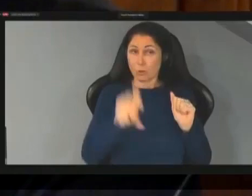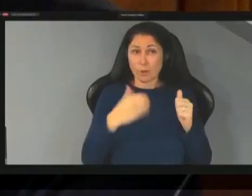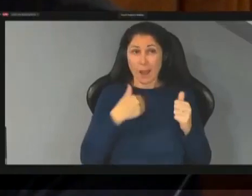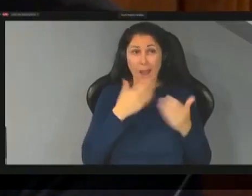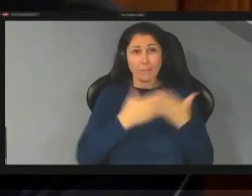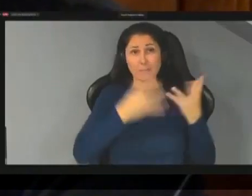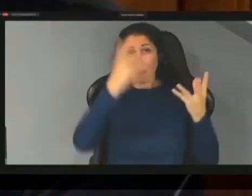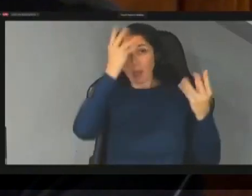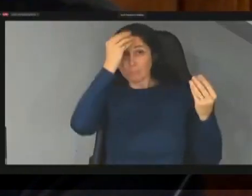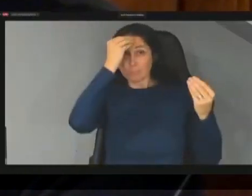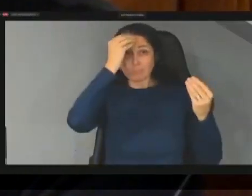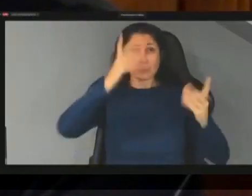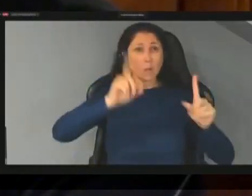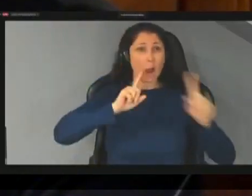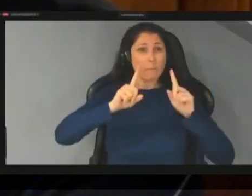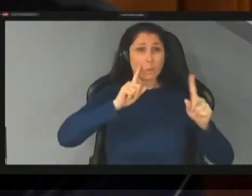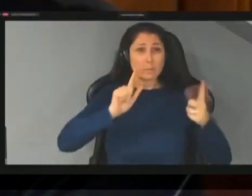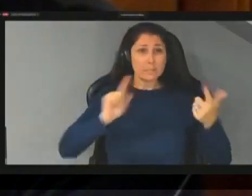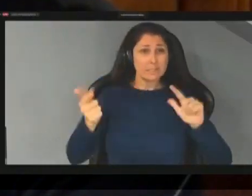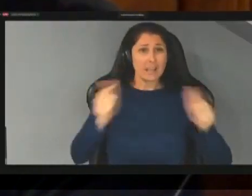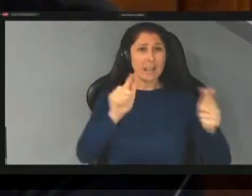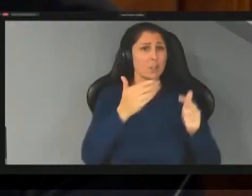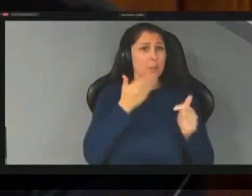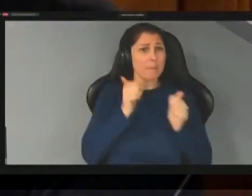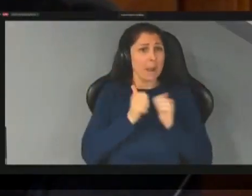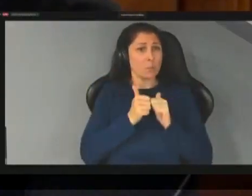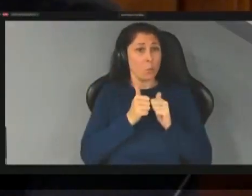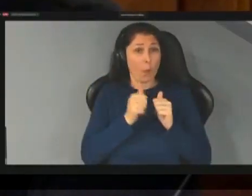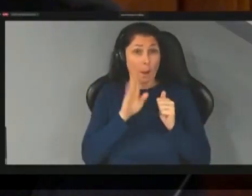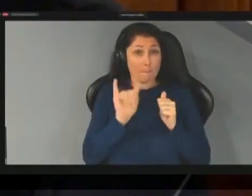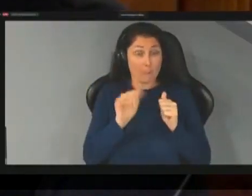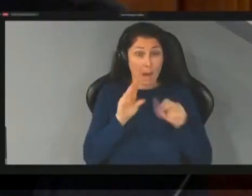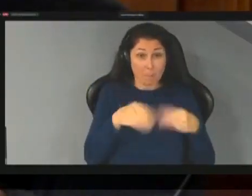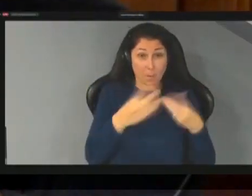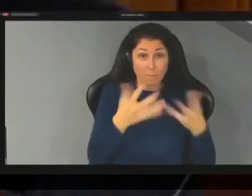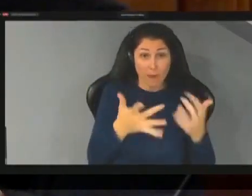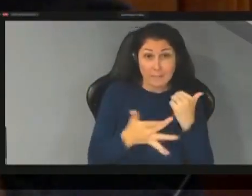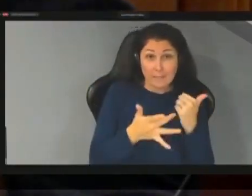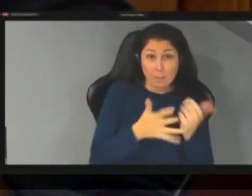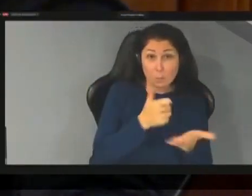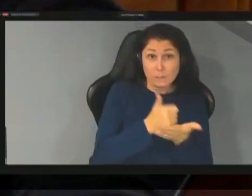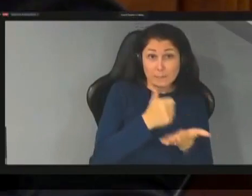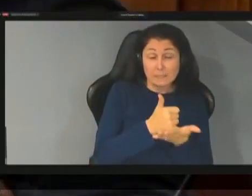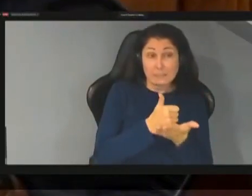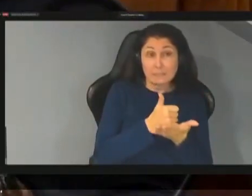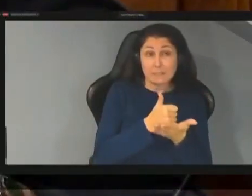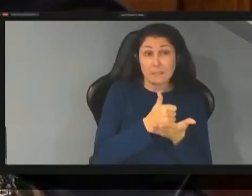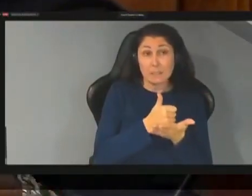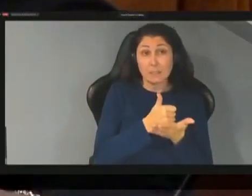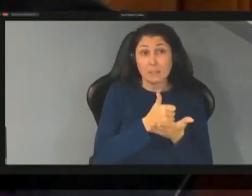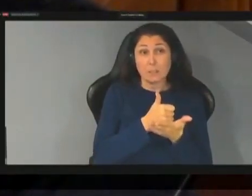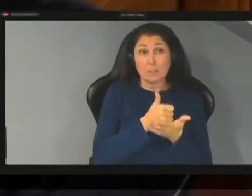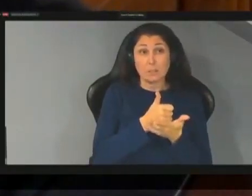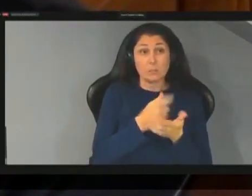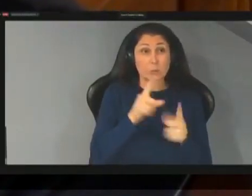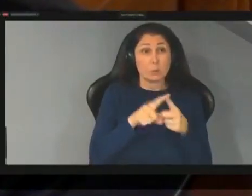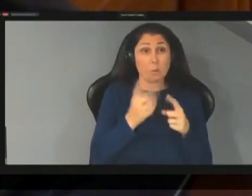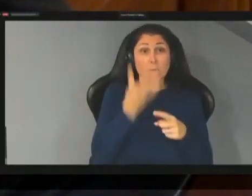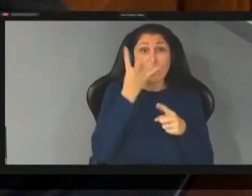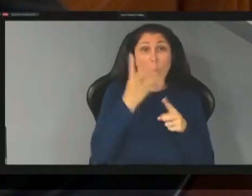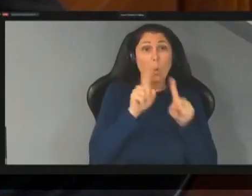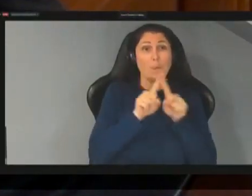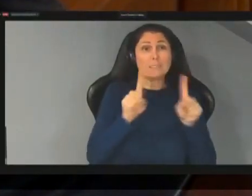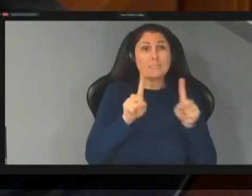conversation around whether the best way to invest in those communities is by providing technical assistance to 4 different resident